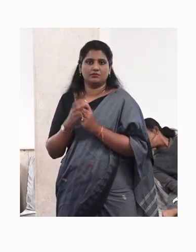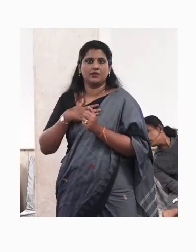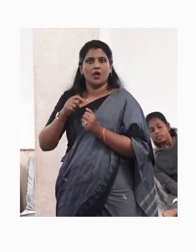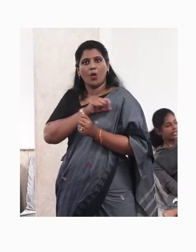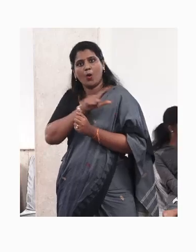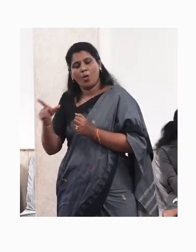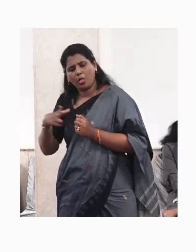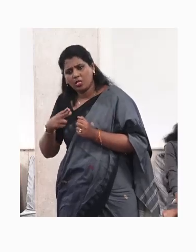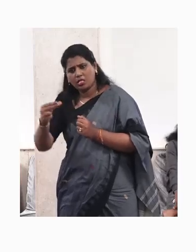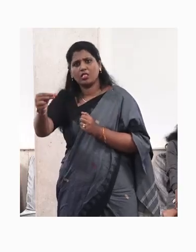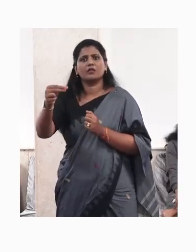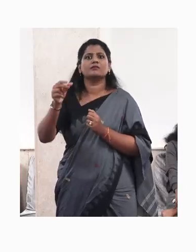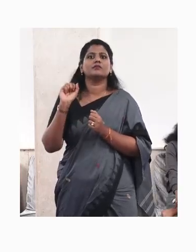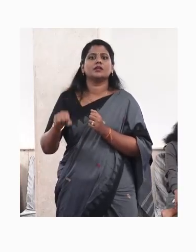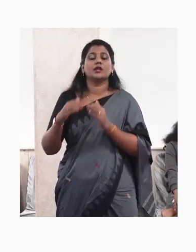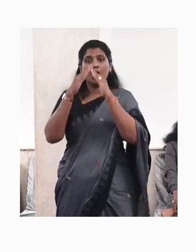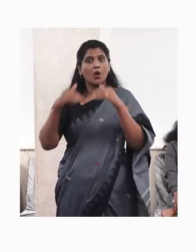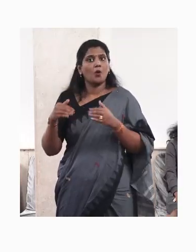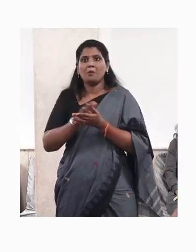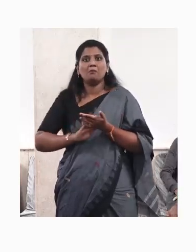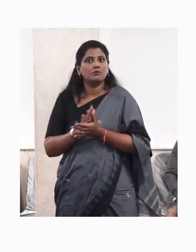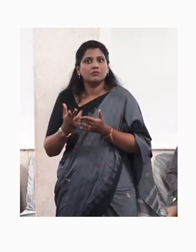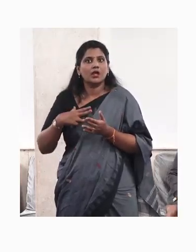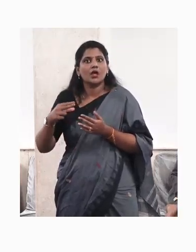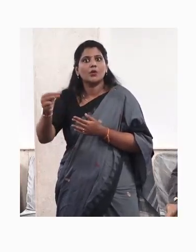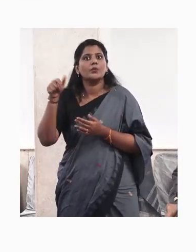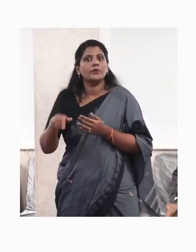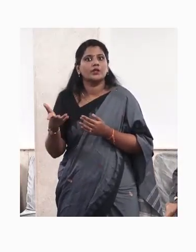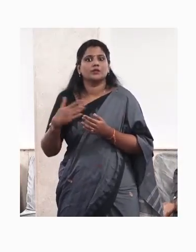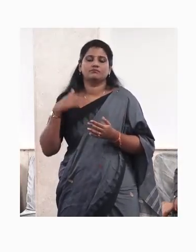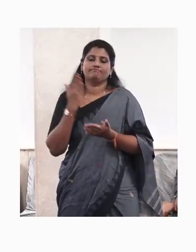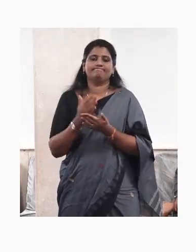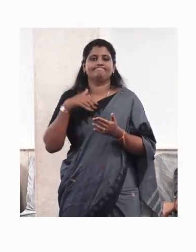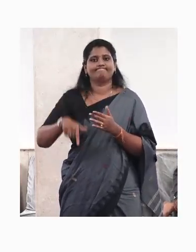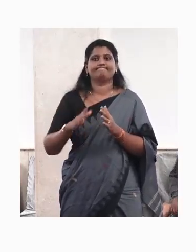village that's engaged if there's a homeless person with a mental health issue. I'll stop there.